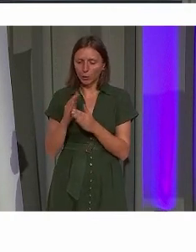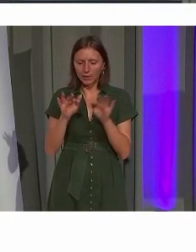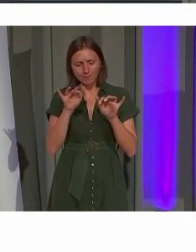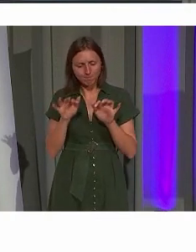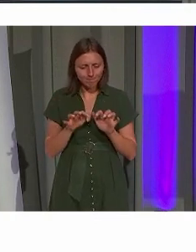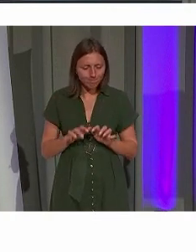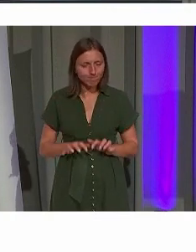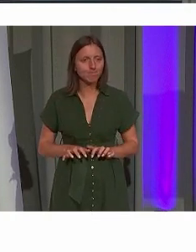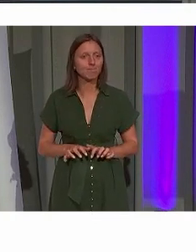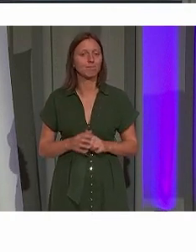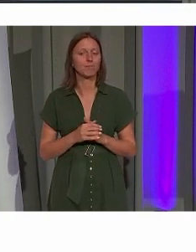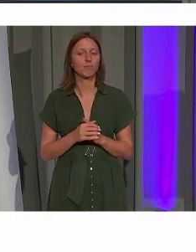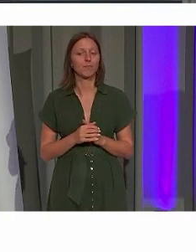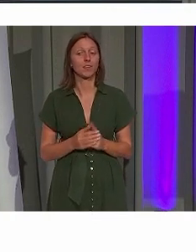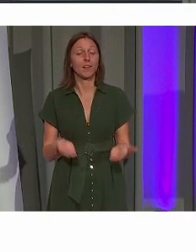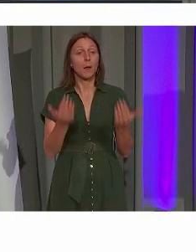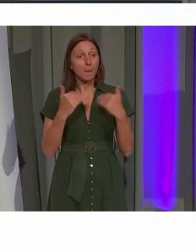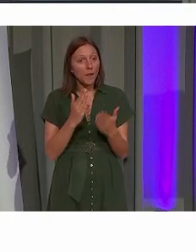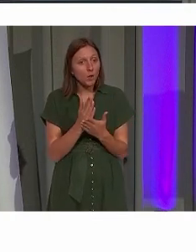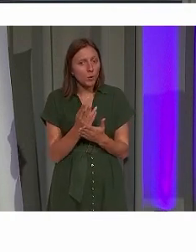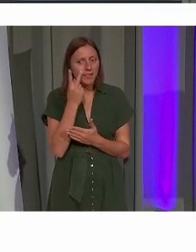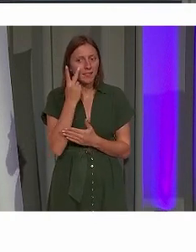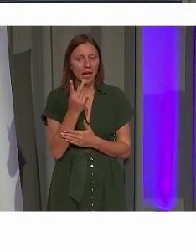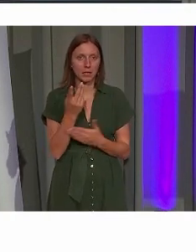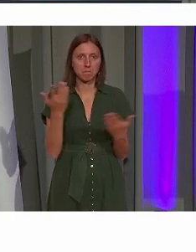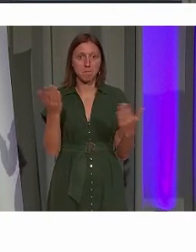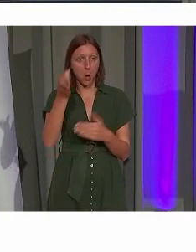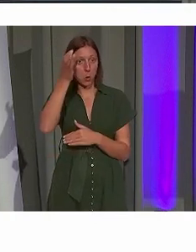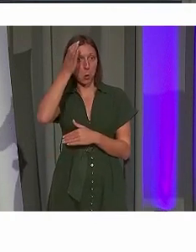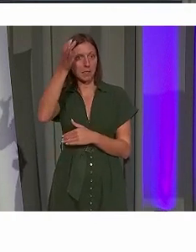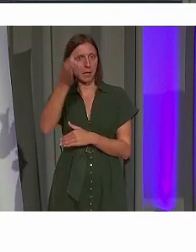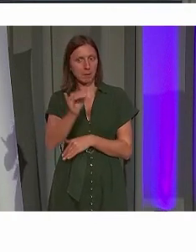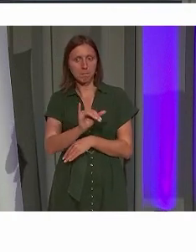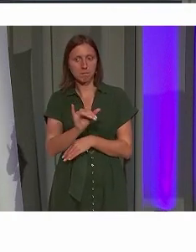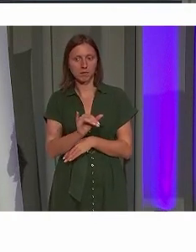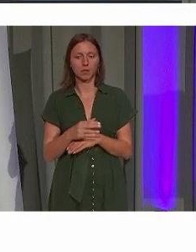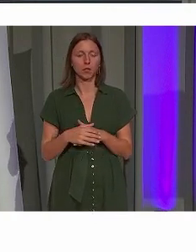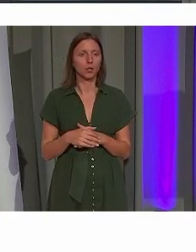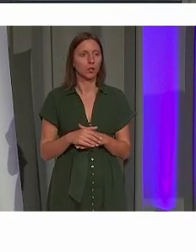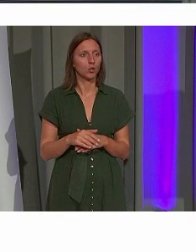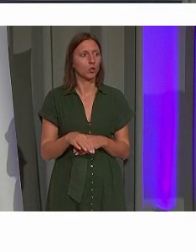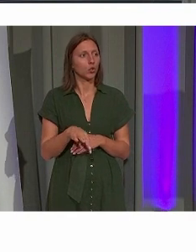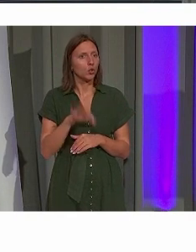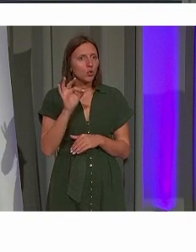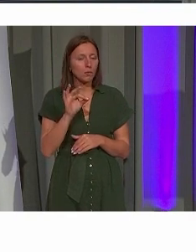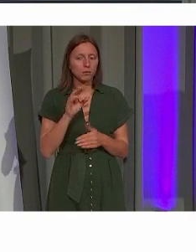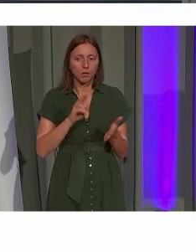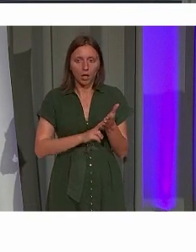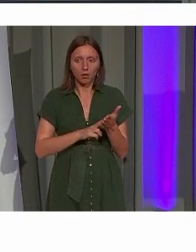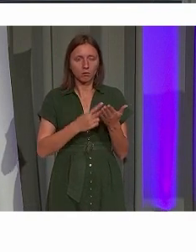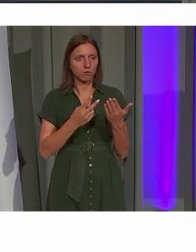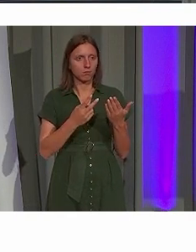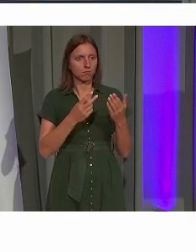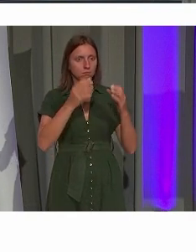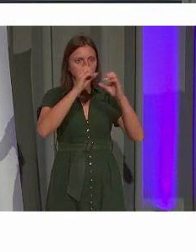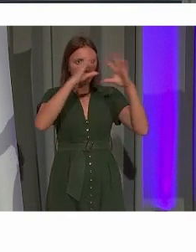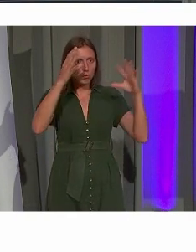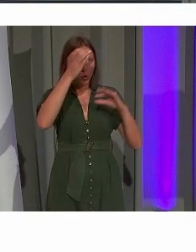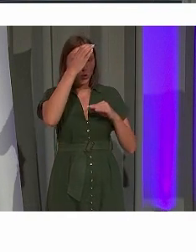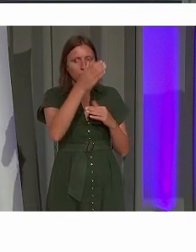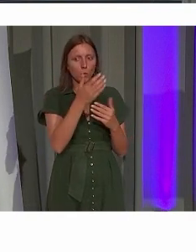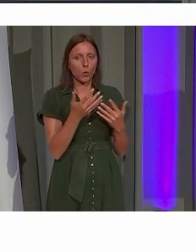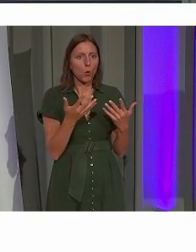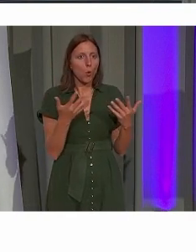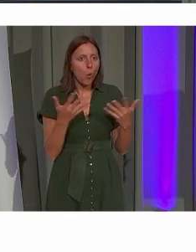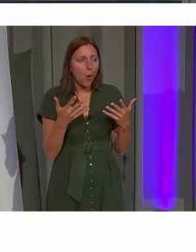the inner city can be seen easily from the train station. Then we looked at the concept. The concept can sometimes, be very